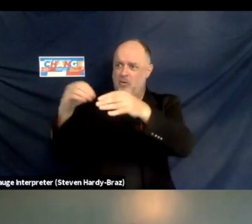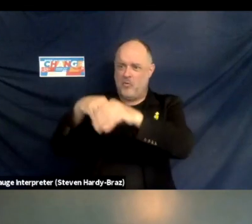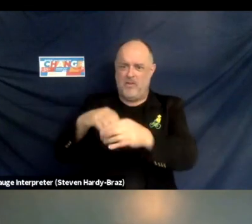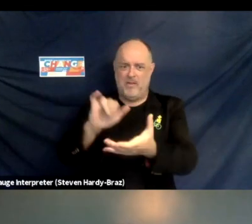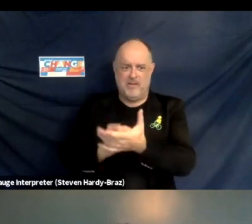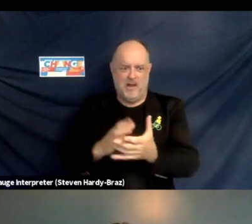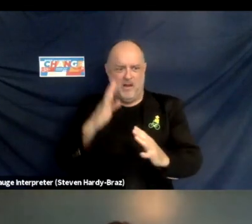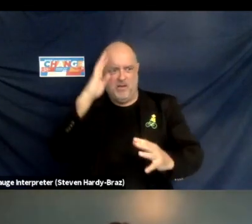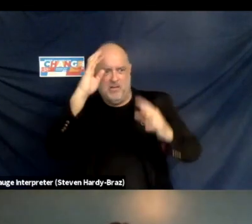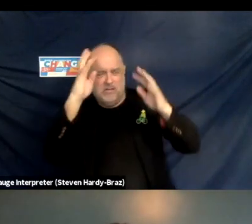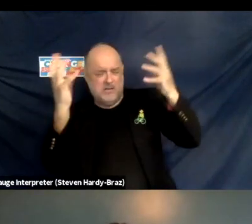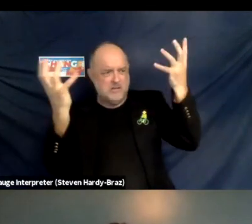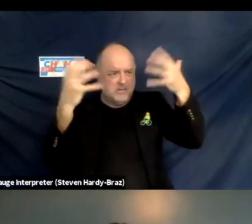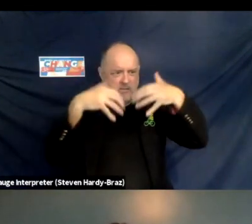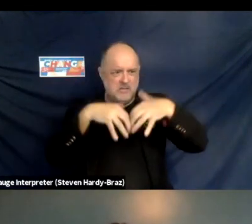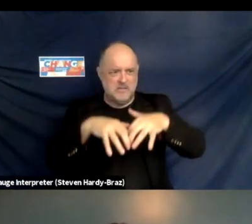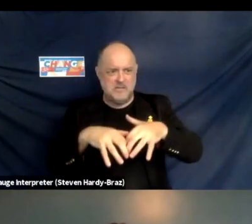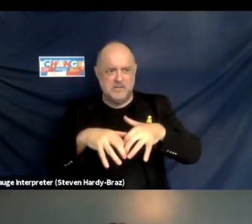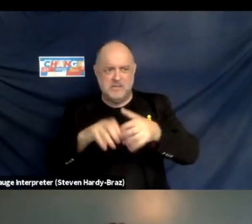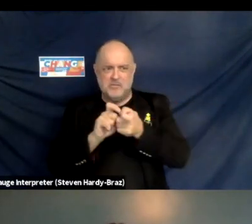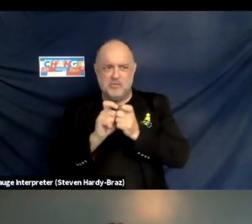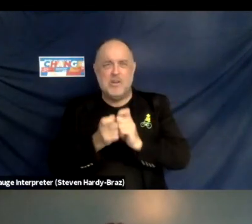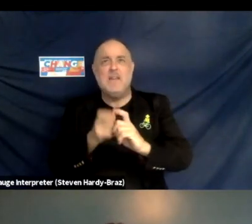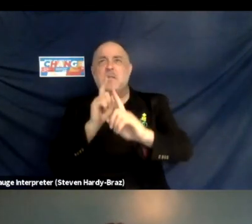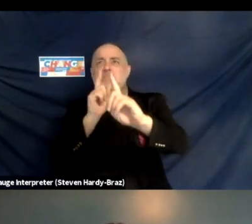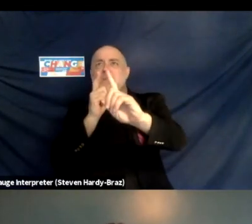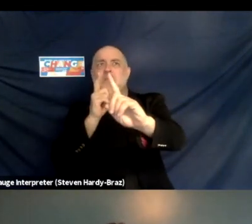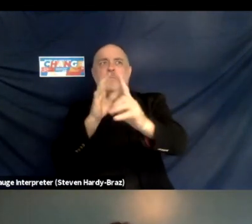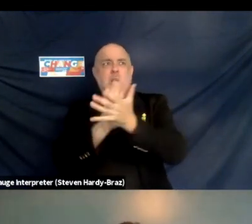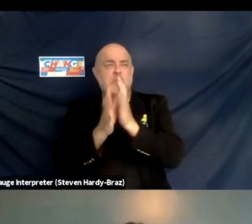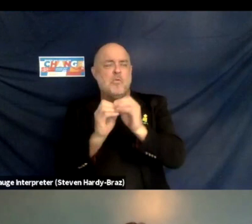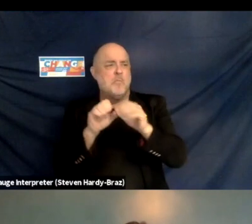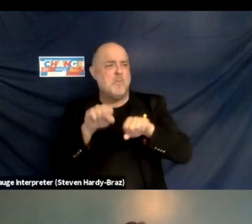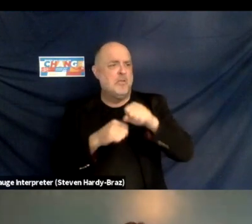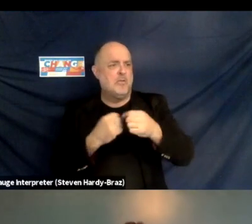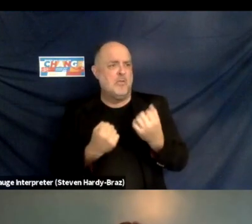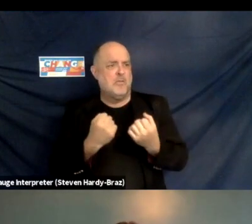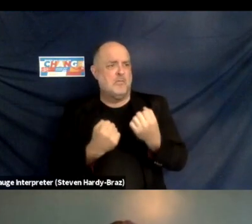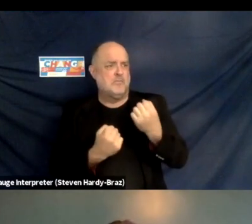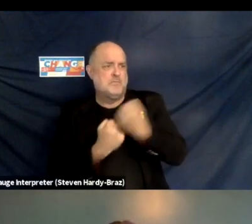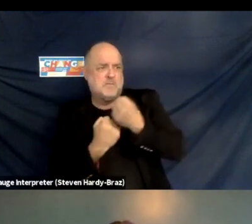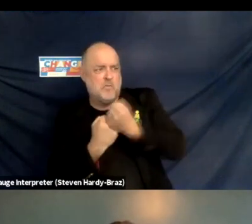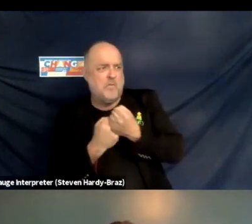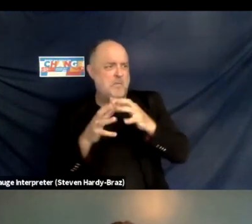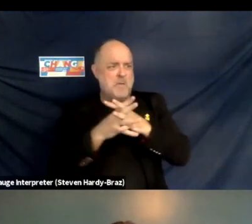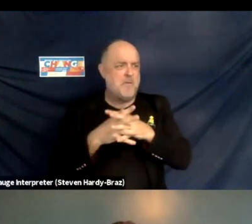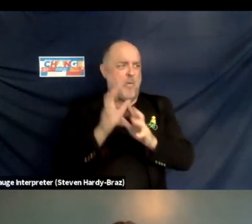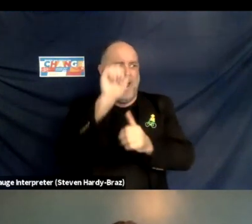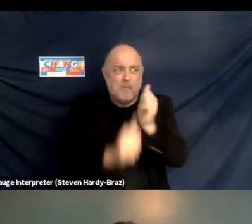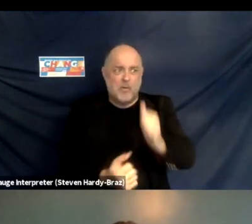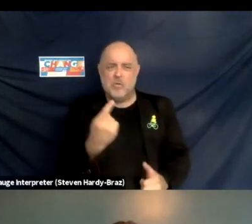know, this, you know, we say we changed our mission to be creating a bicycle friendly America for everyone. What does that really mean? So